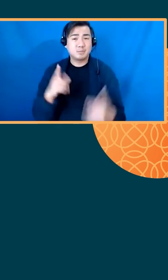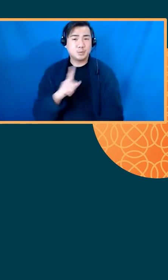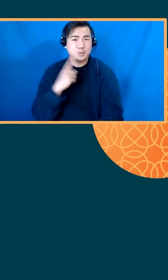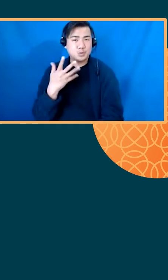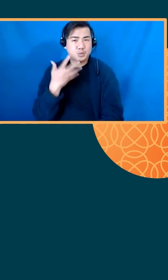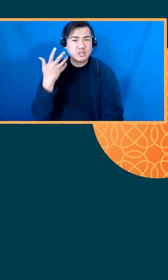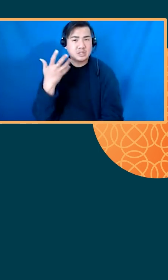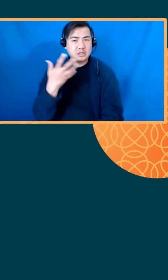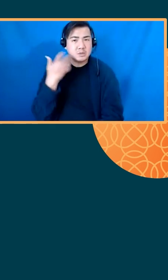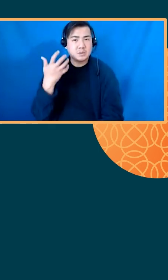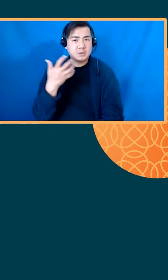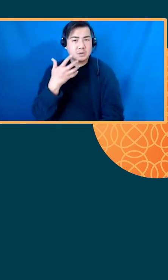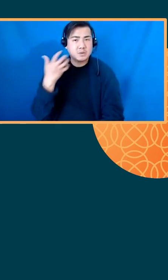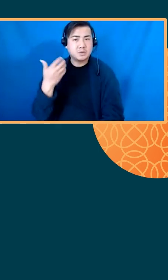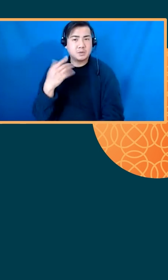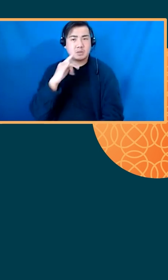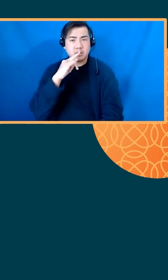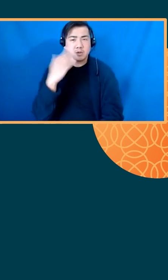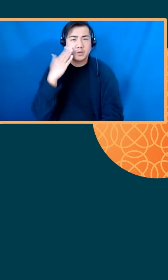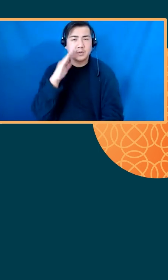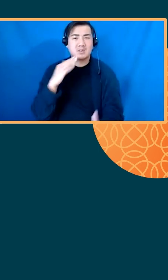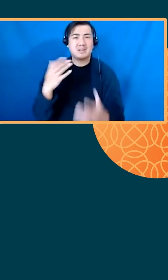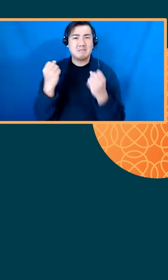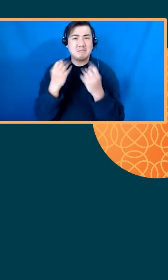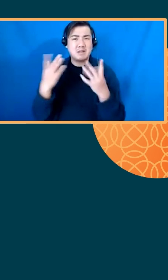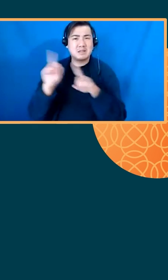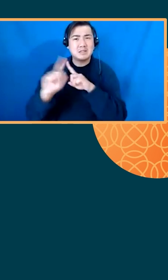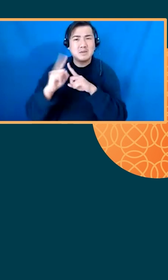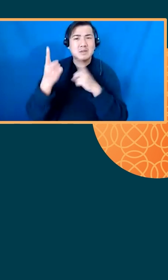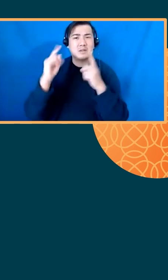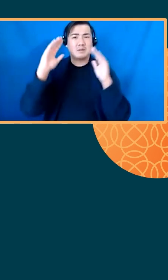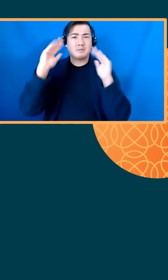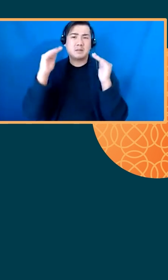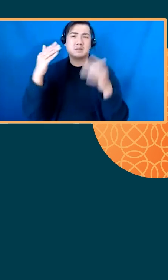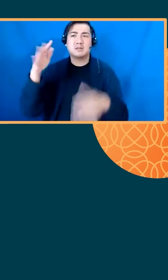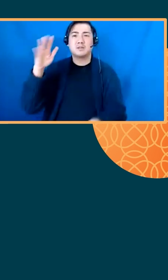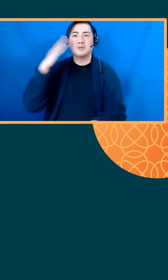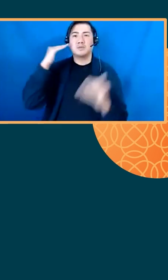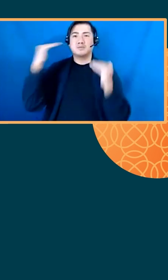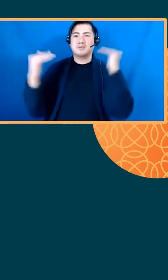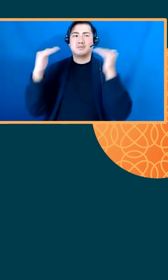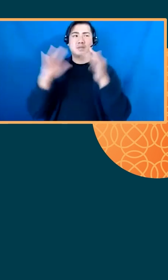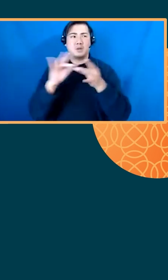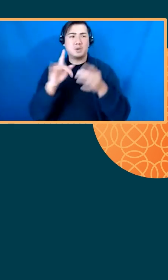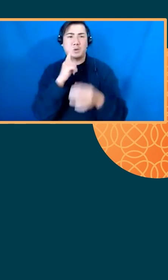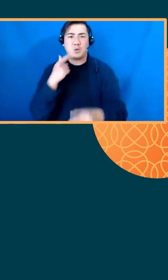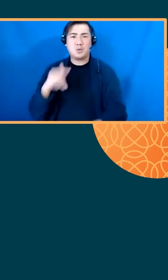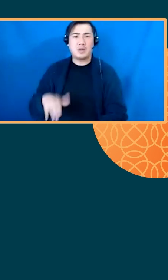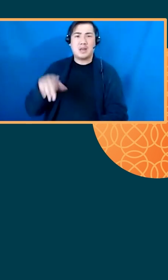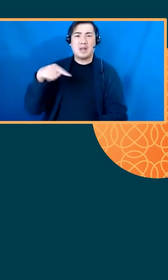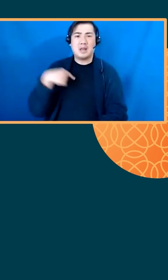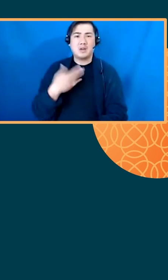of those expectations and all those voices. Who was I going to be? Throw in that intersectionality of being female, Asian,